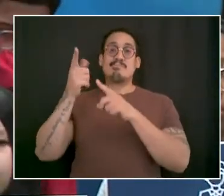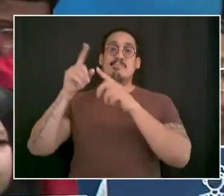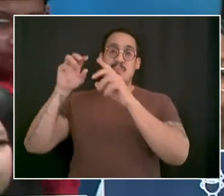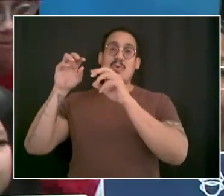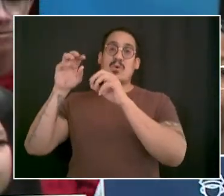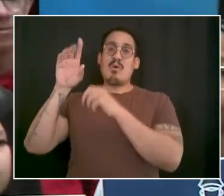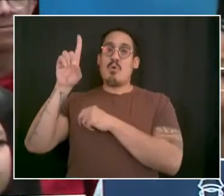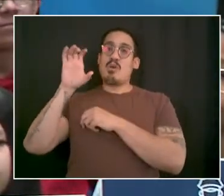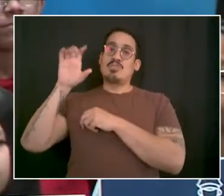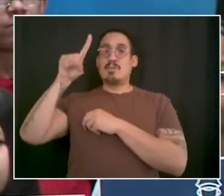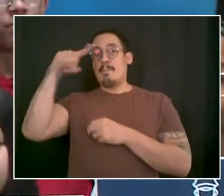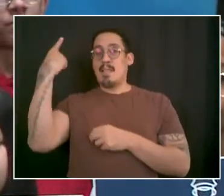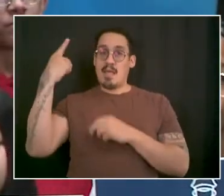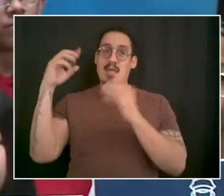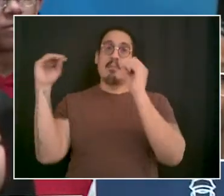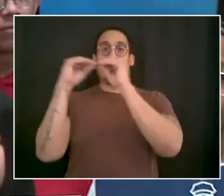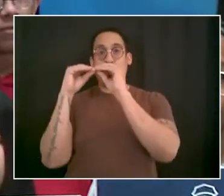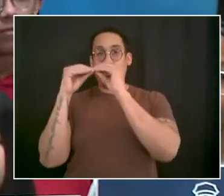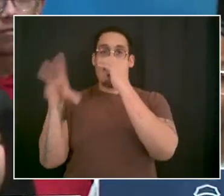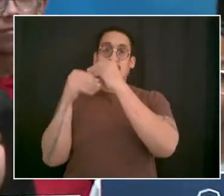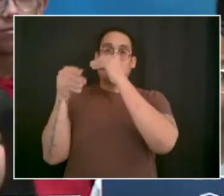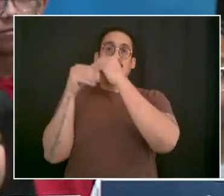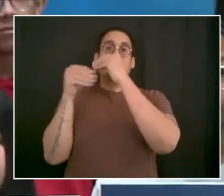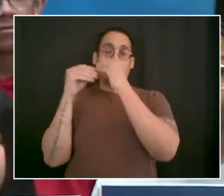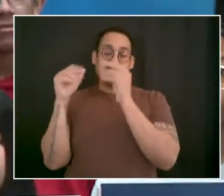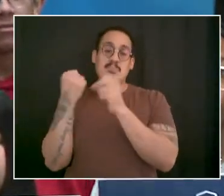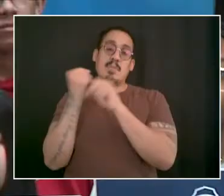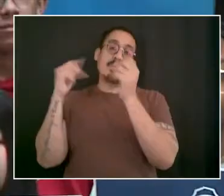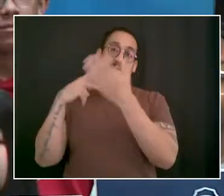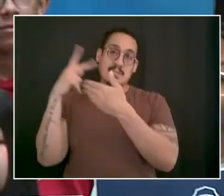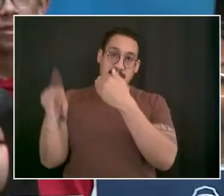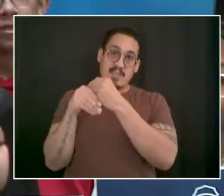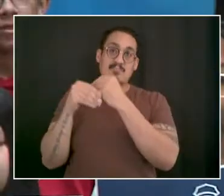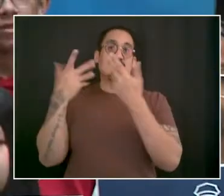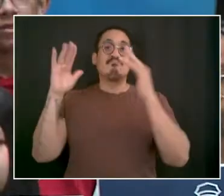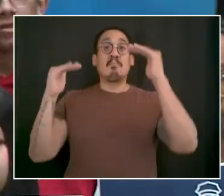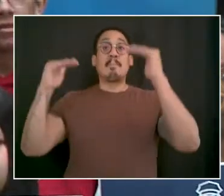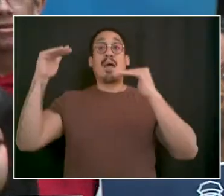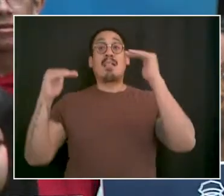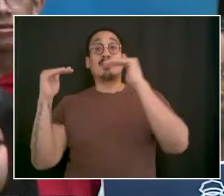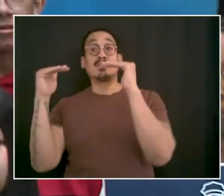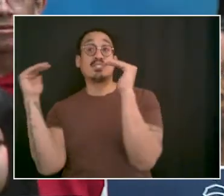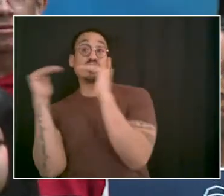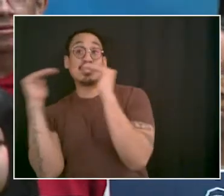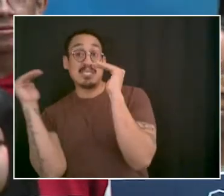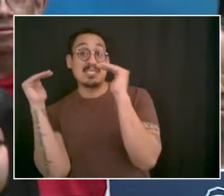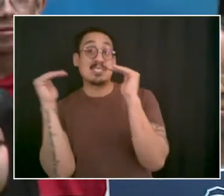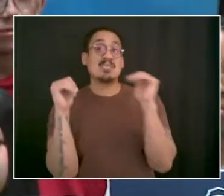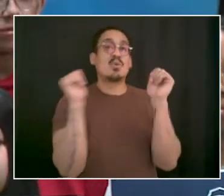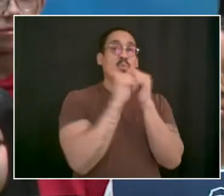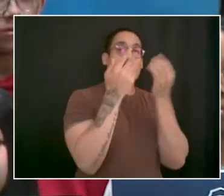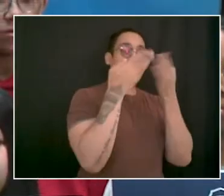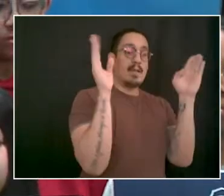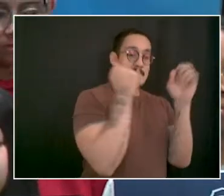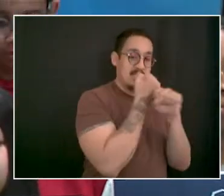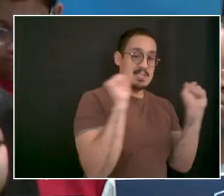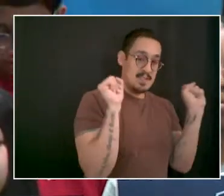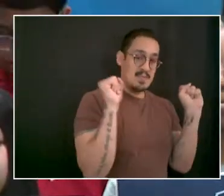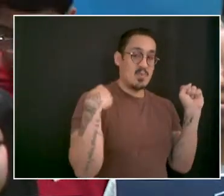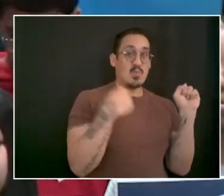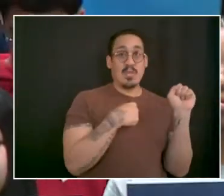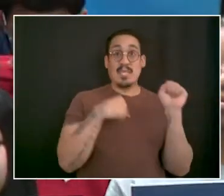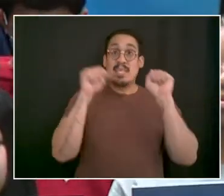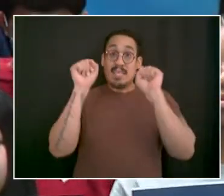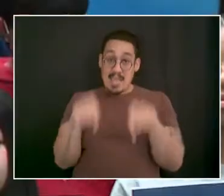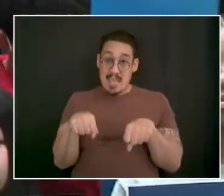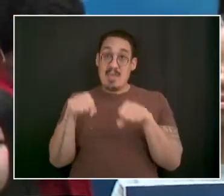it is our duty to balance public safety with justice. We can and must have both. Today, New York